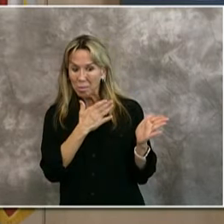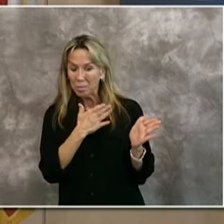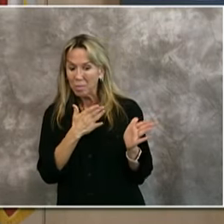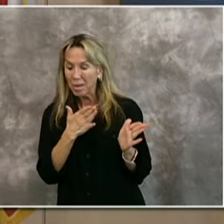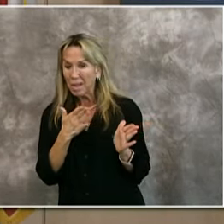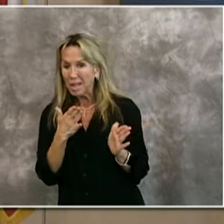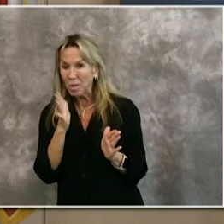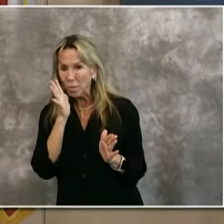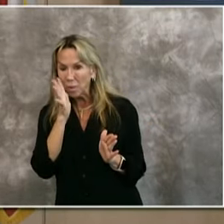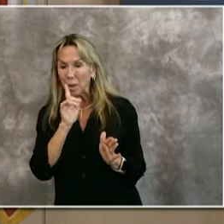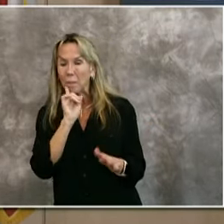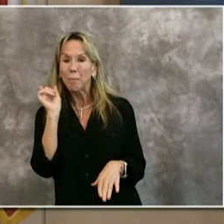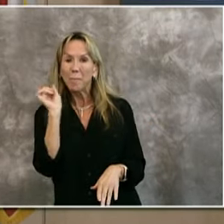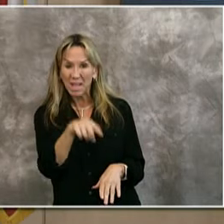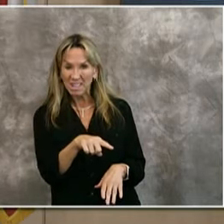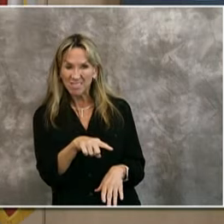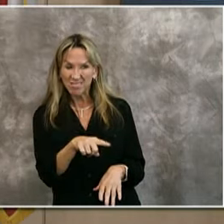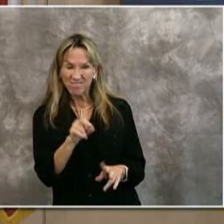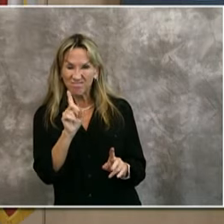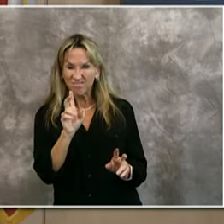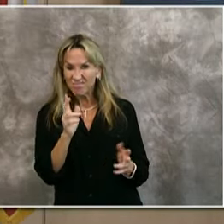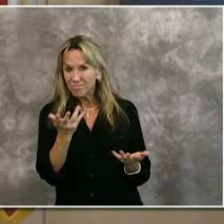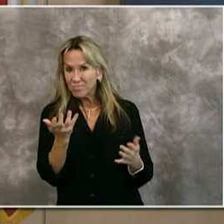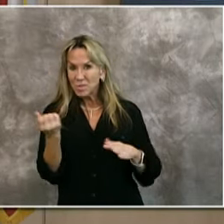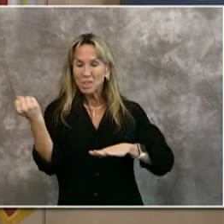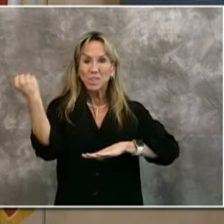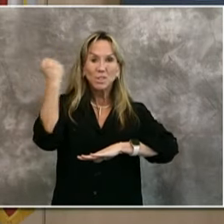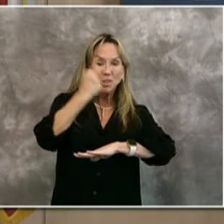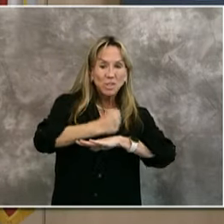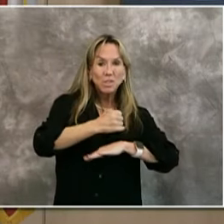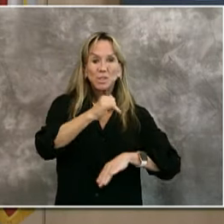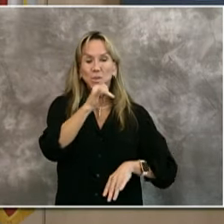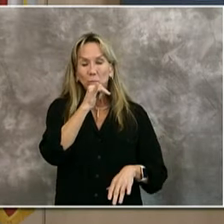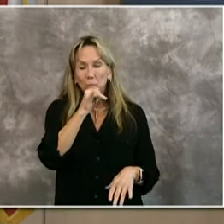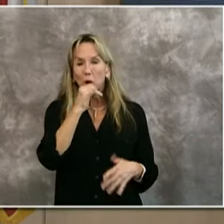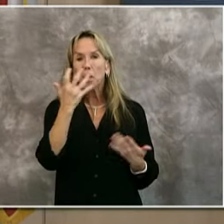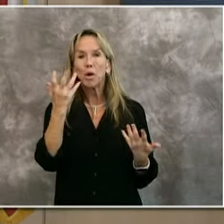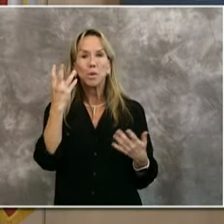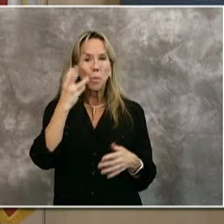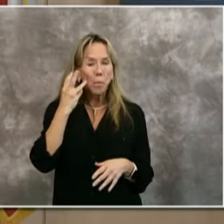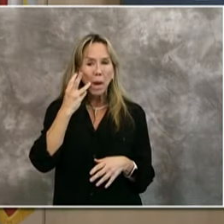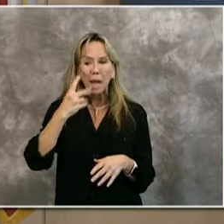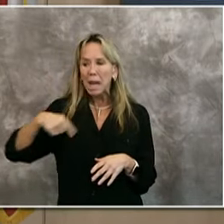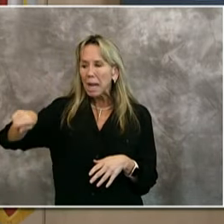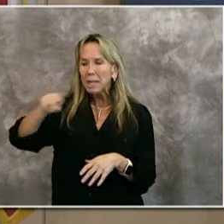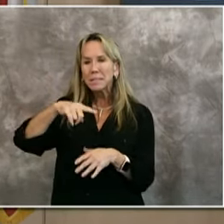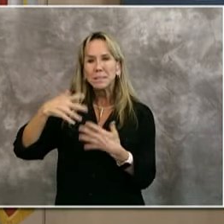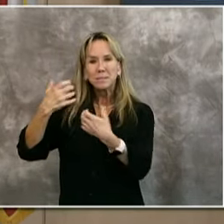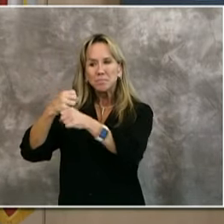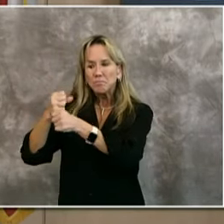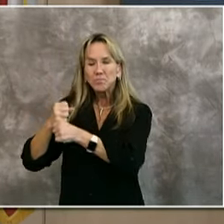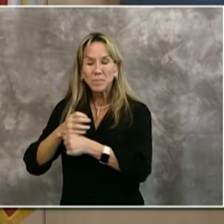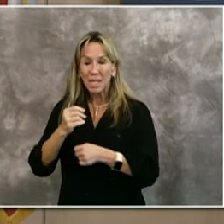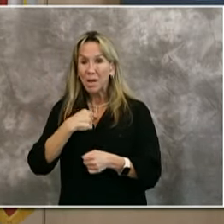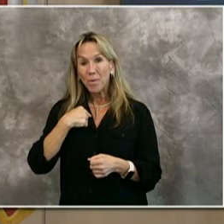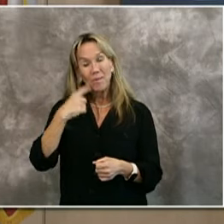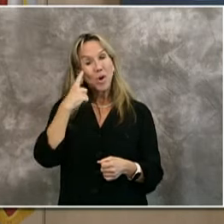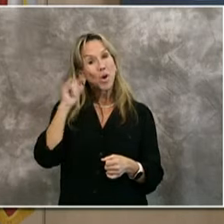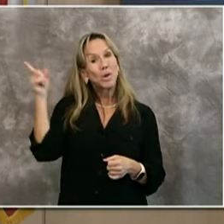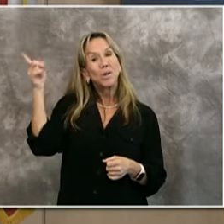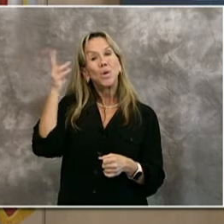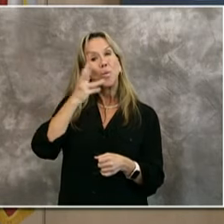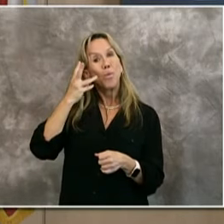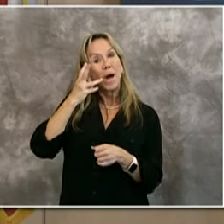the regulations shutting down the bars and wineries? We've heard from a lot of the winery owners in the rural areas in